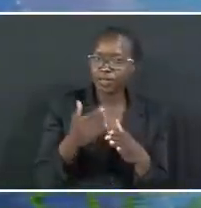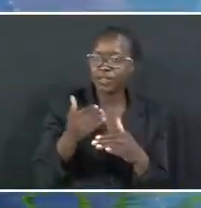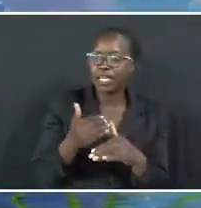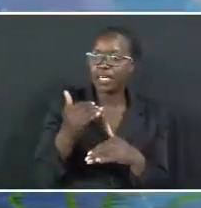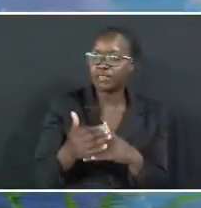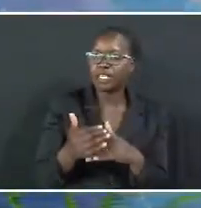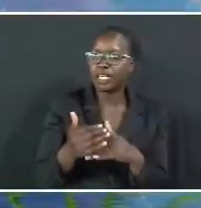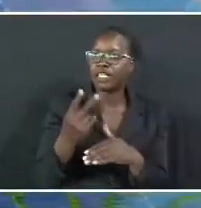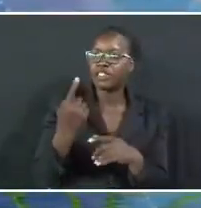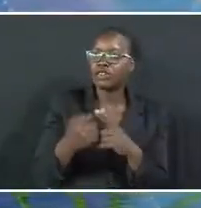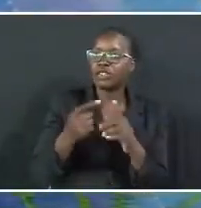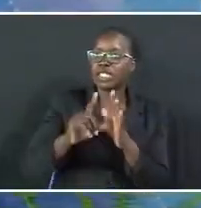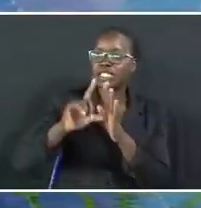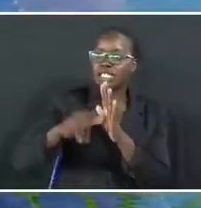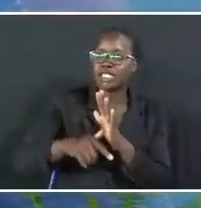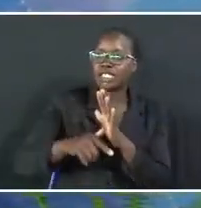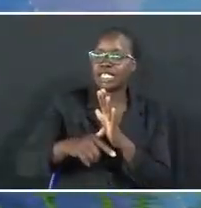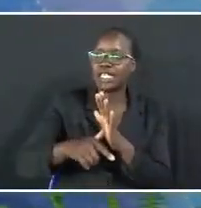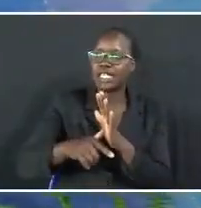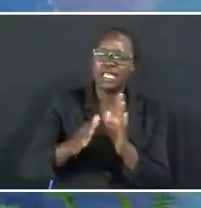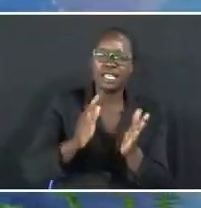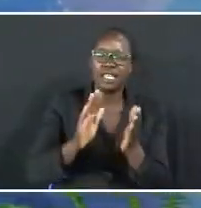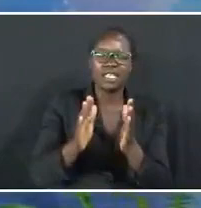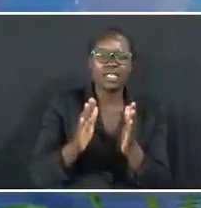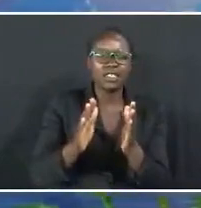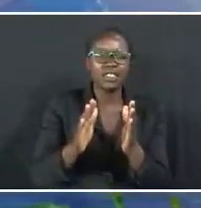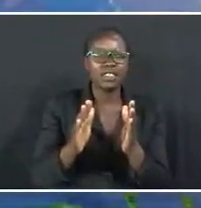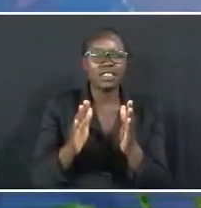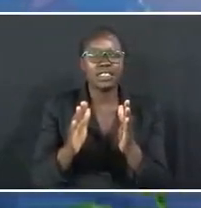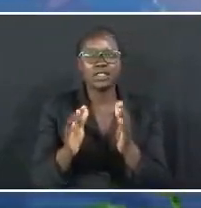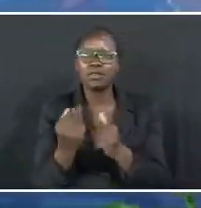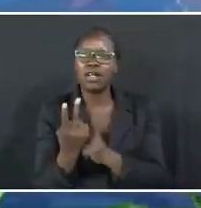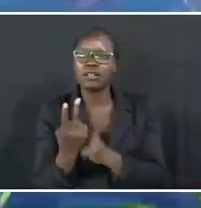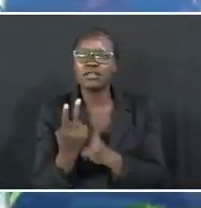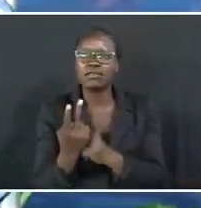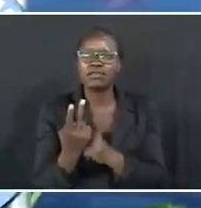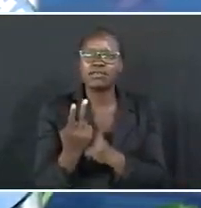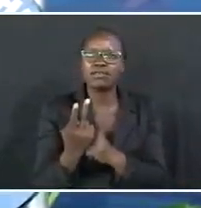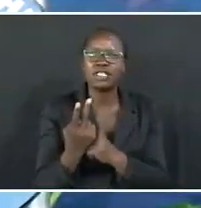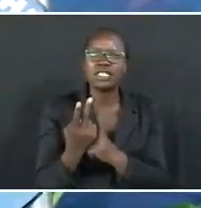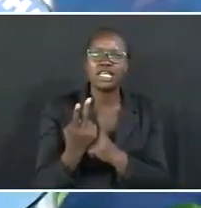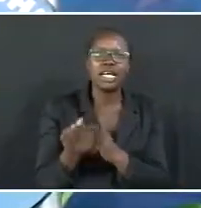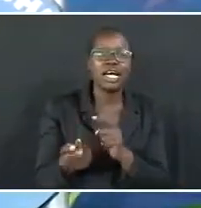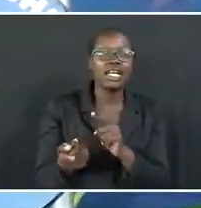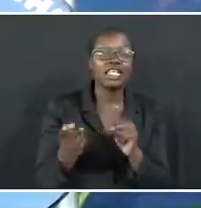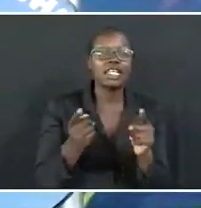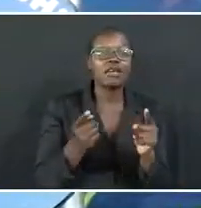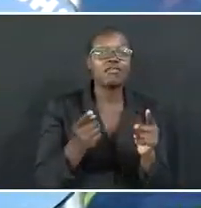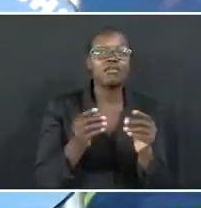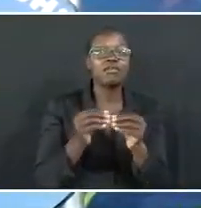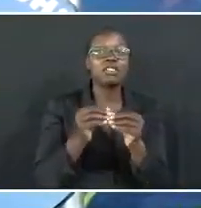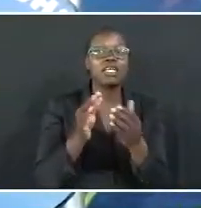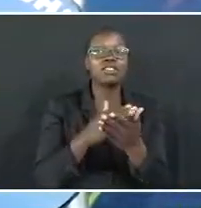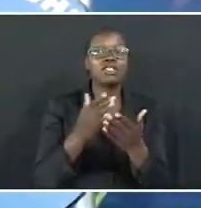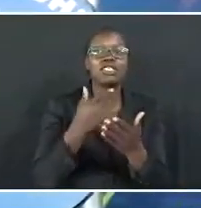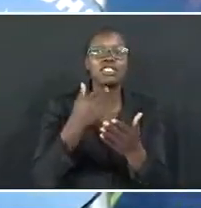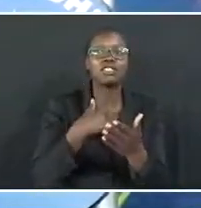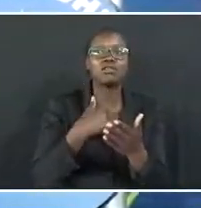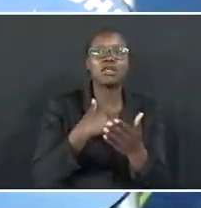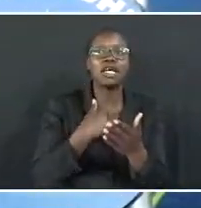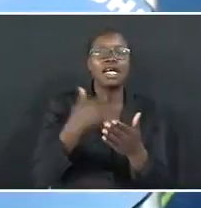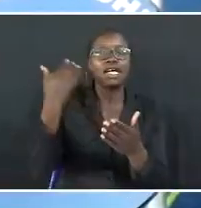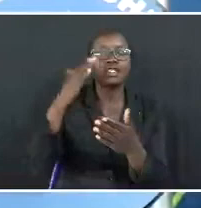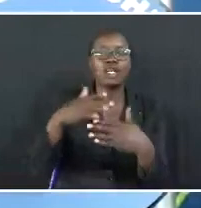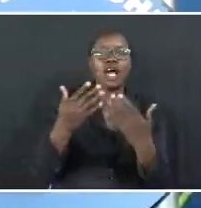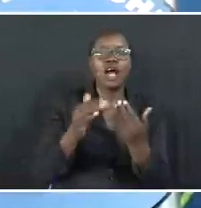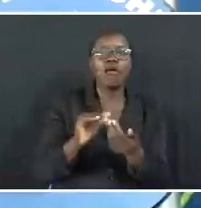after that, like 2 years later, I was around 10. Then 2 years later, I came across a song that tells me that I didn't